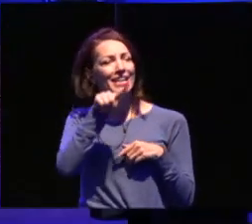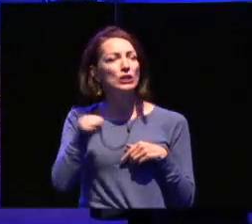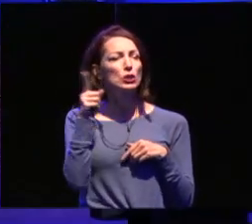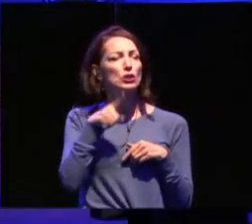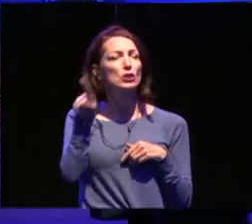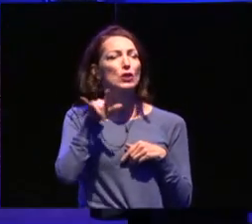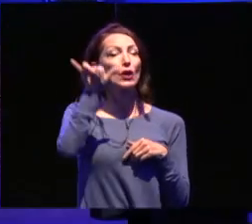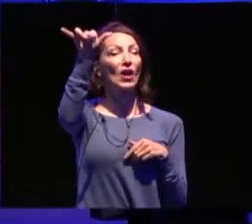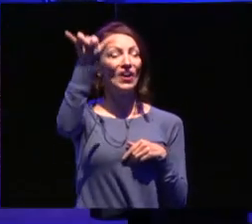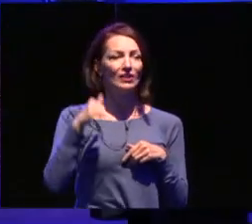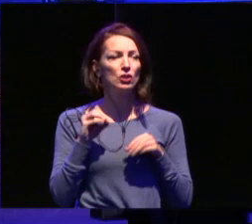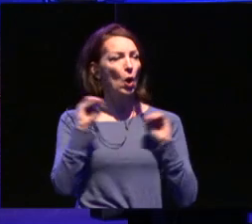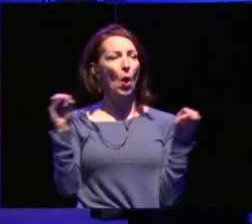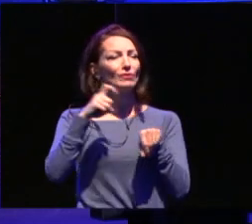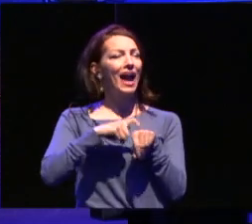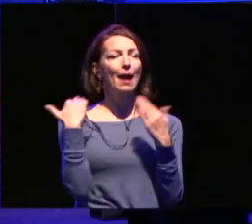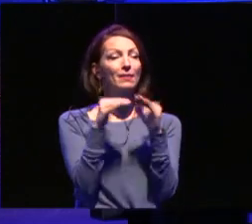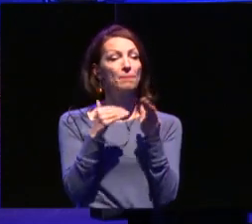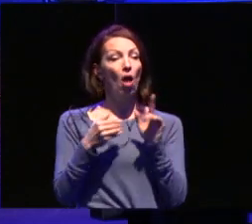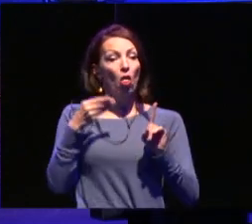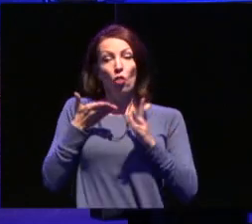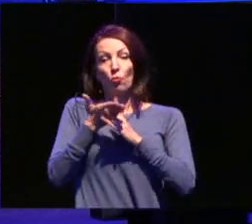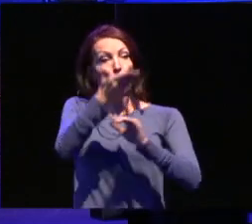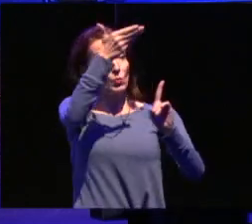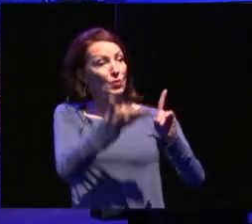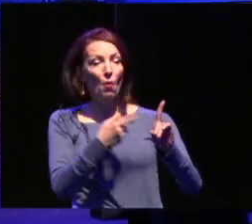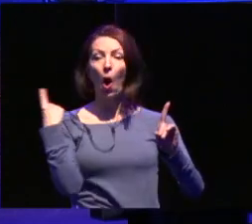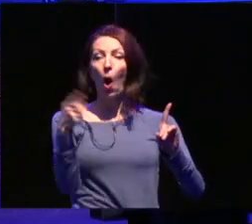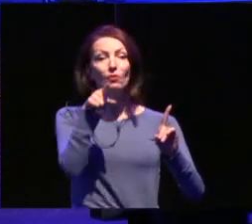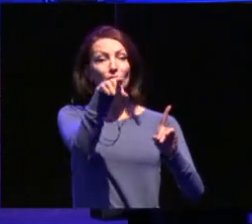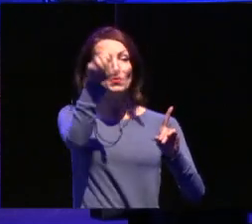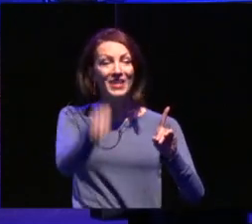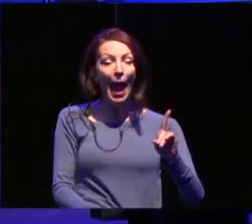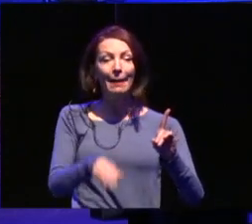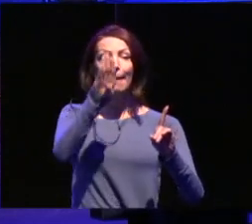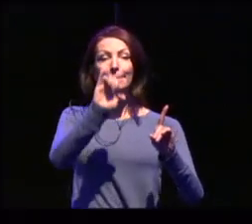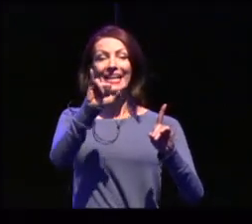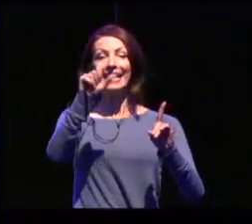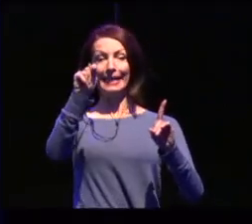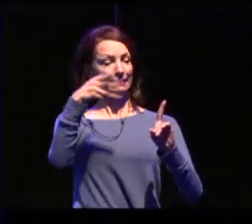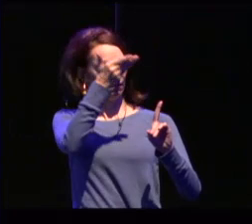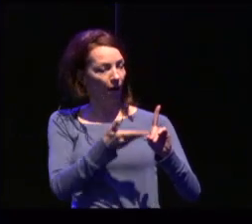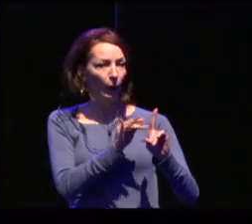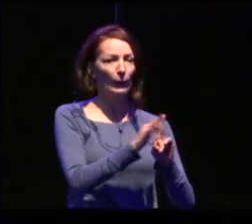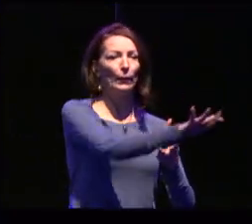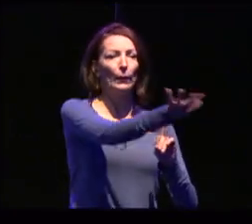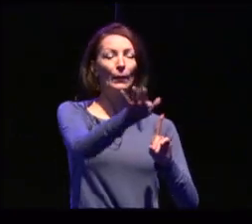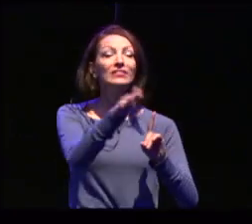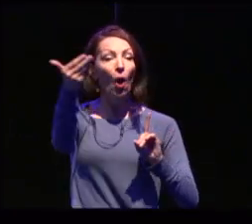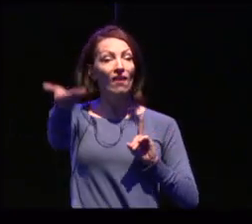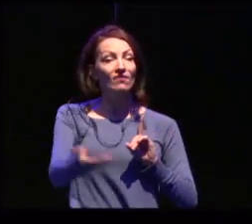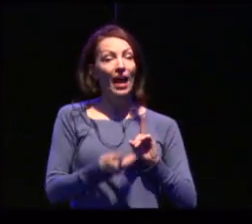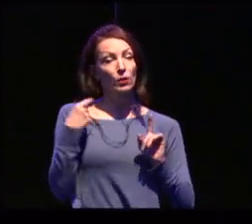timeless through you, as only you can do it and be it. Therefore, we're inviting you this